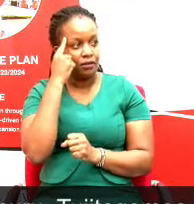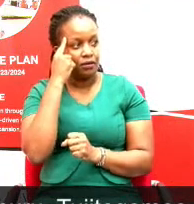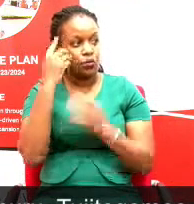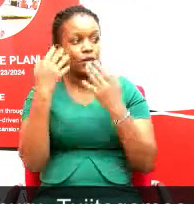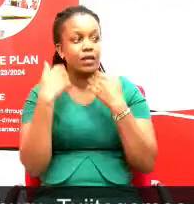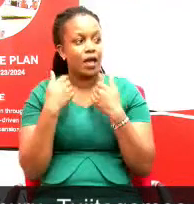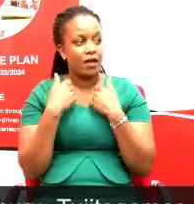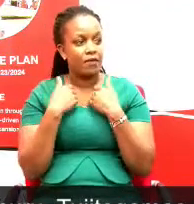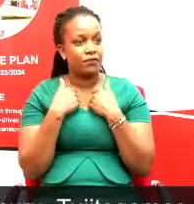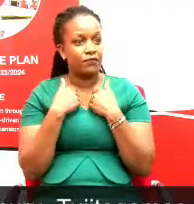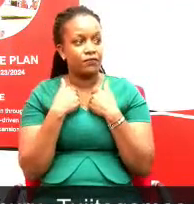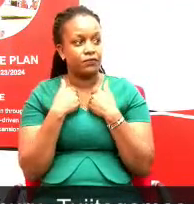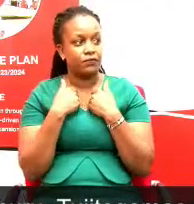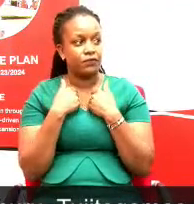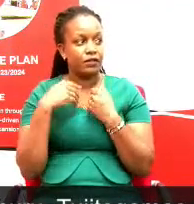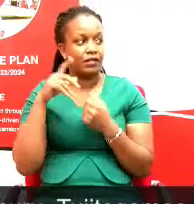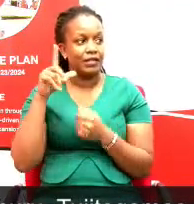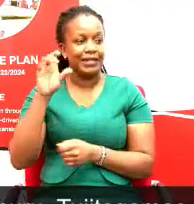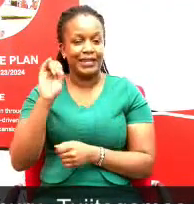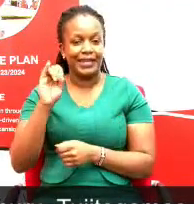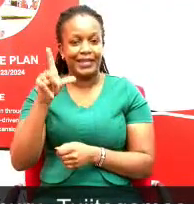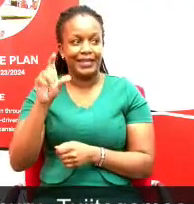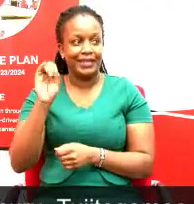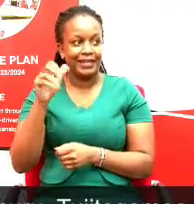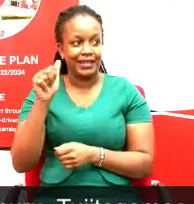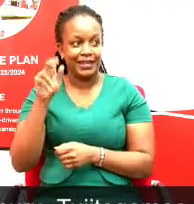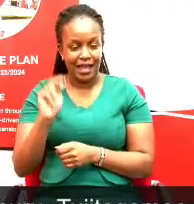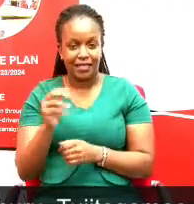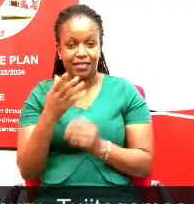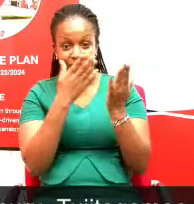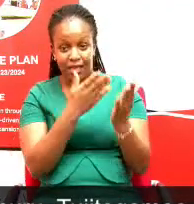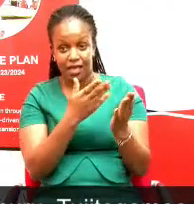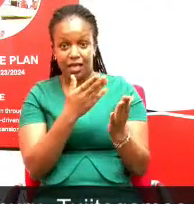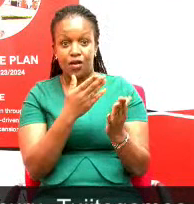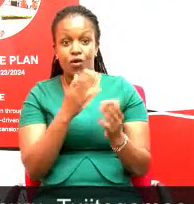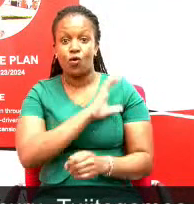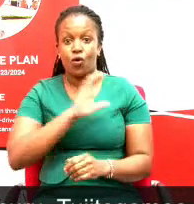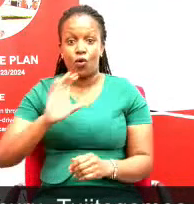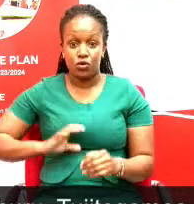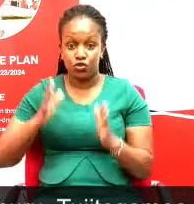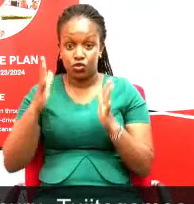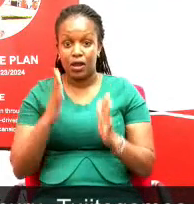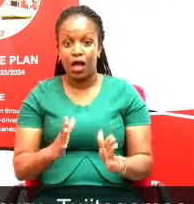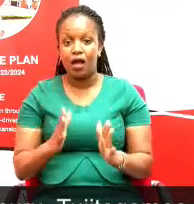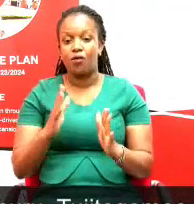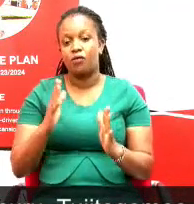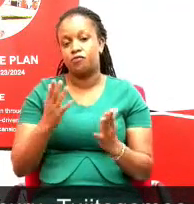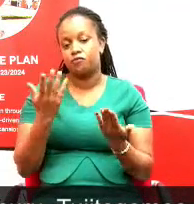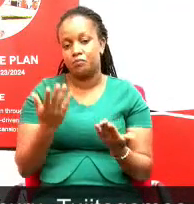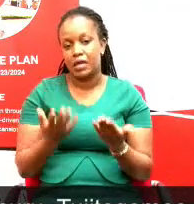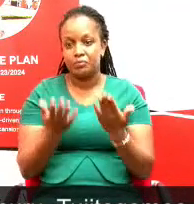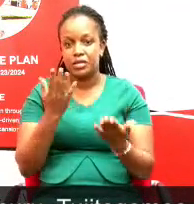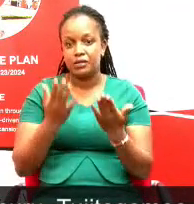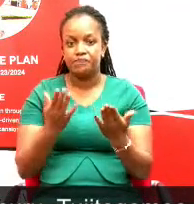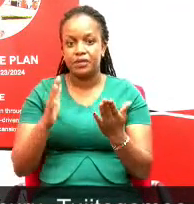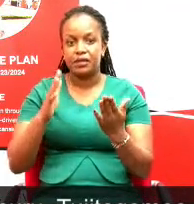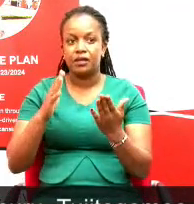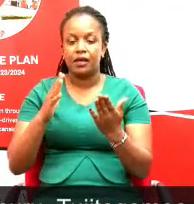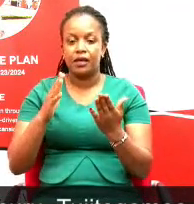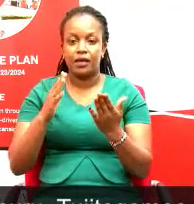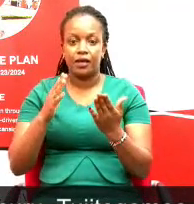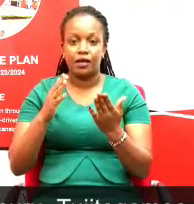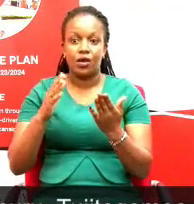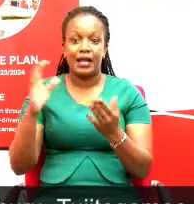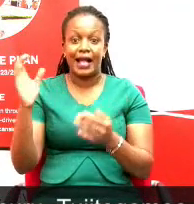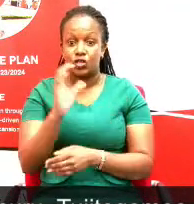we have Radian here, from Commission of Customs. We have Matuko, who is